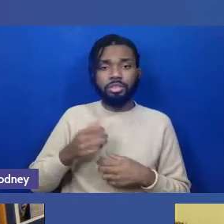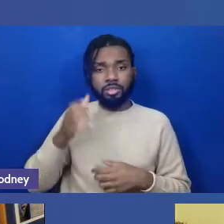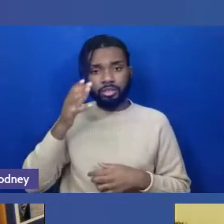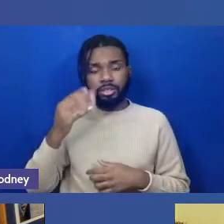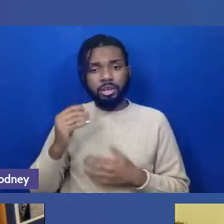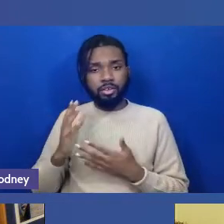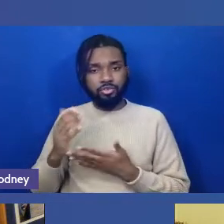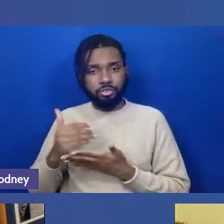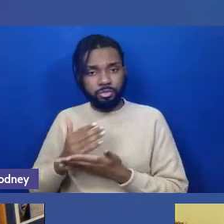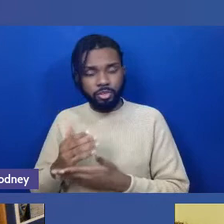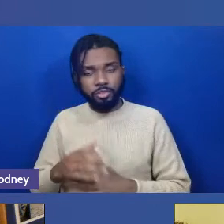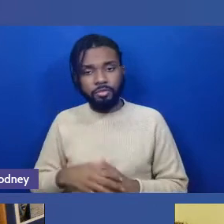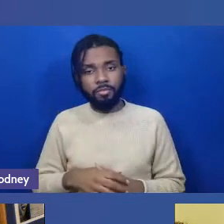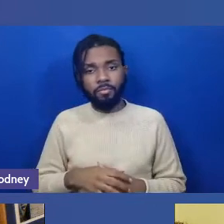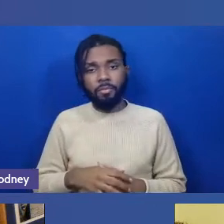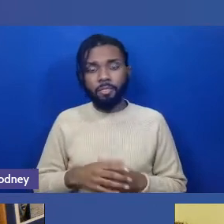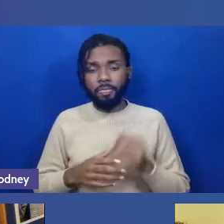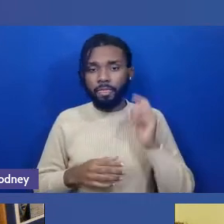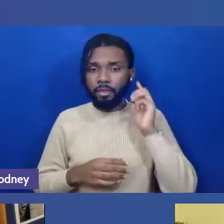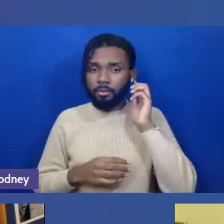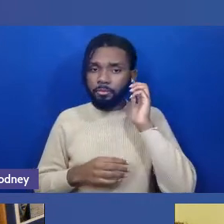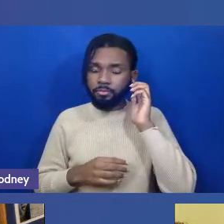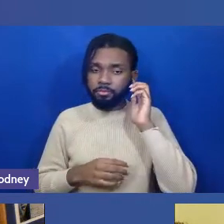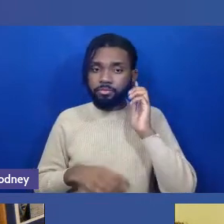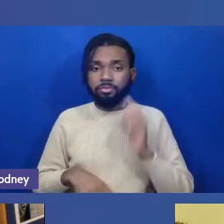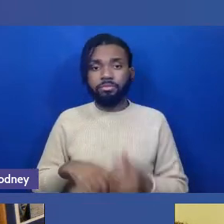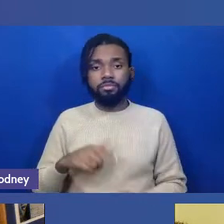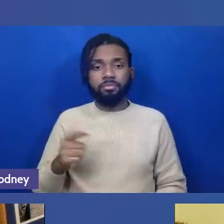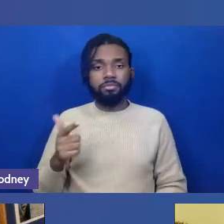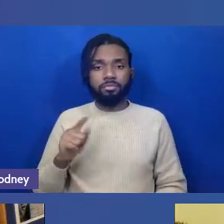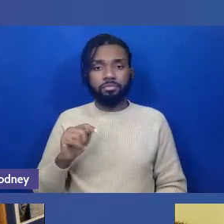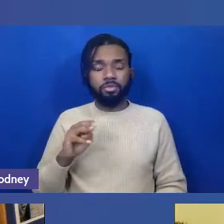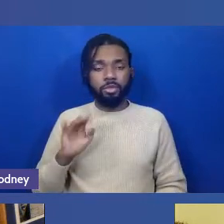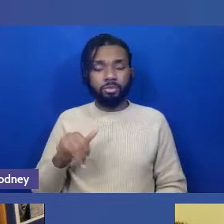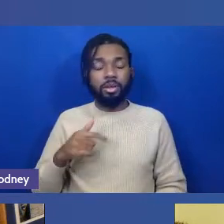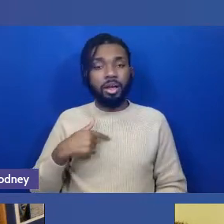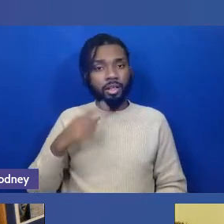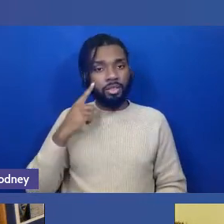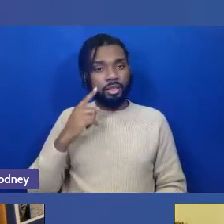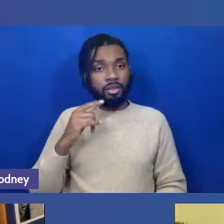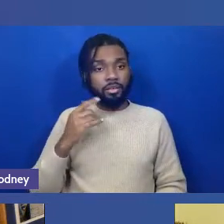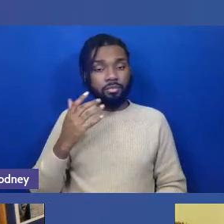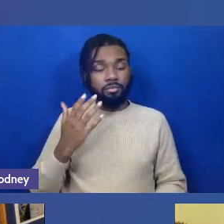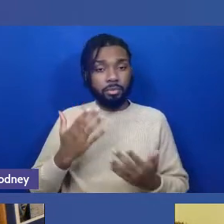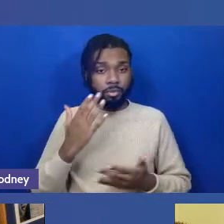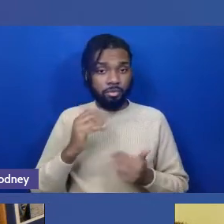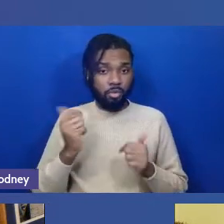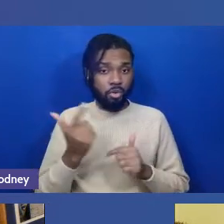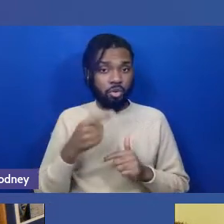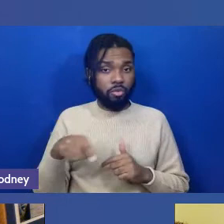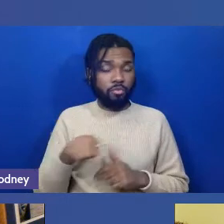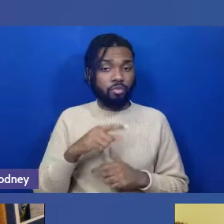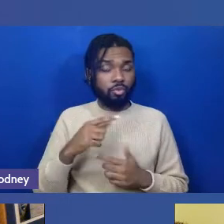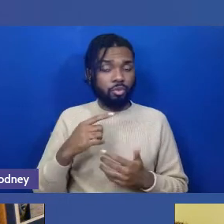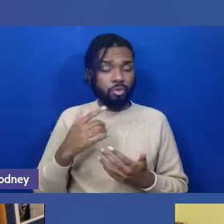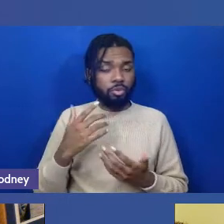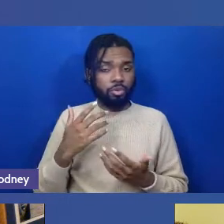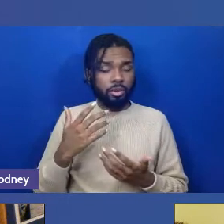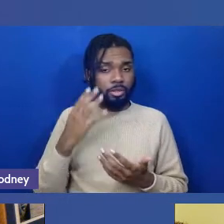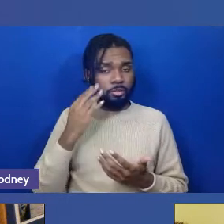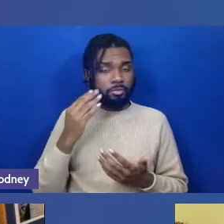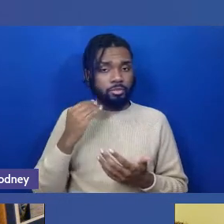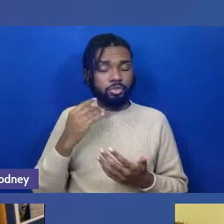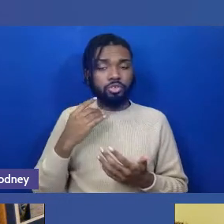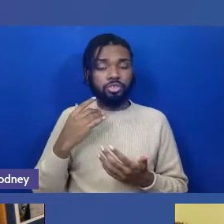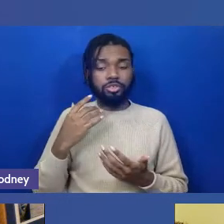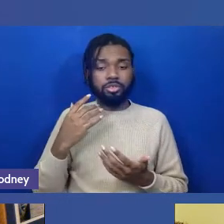every producer in this forum knows what it's like to get back into a situation where I have to have a very difficult conversation about where a project